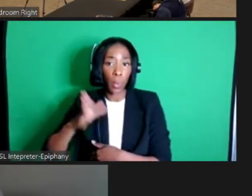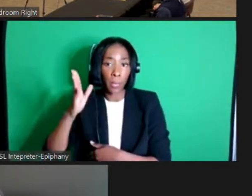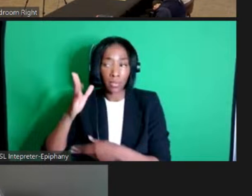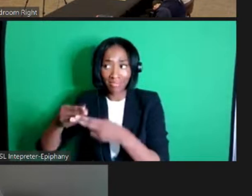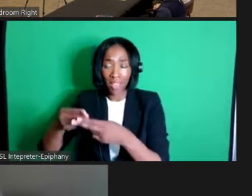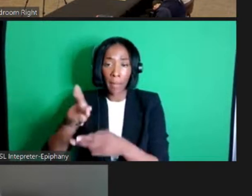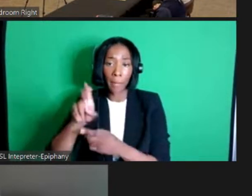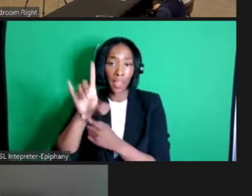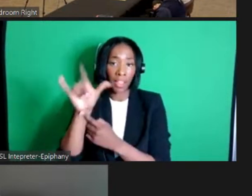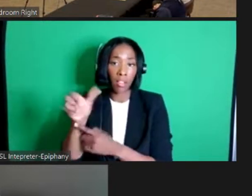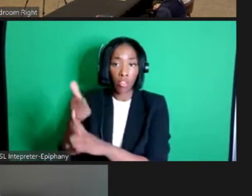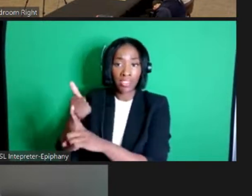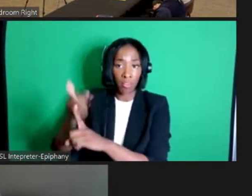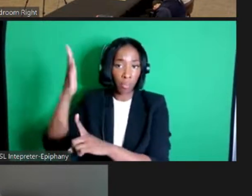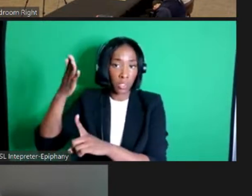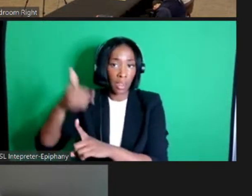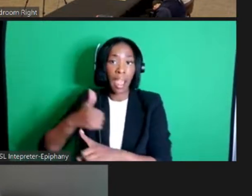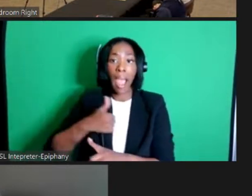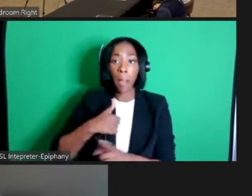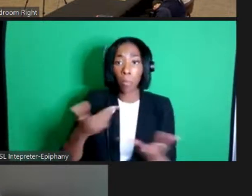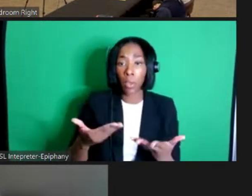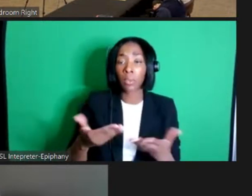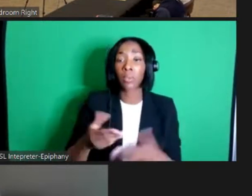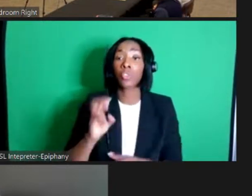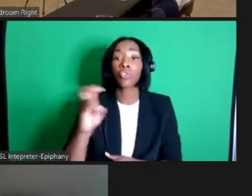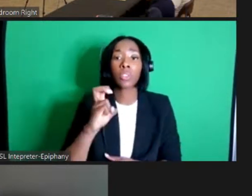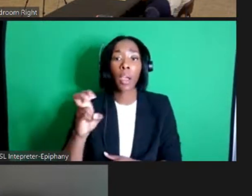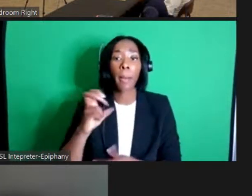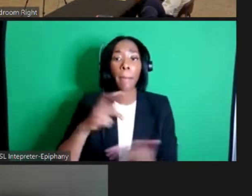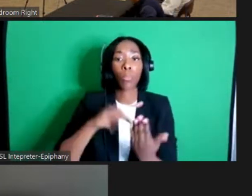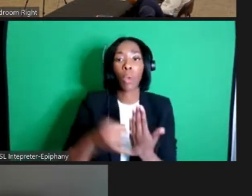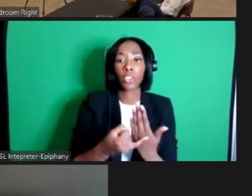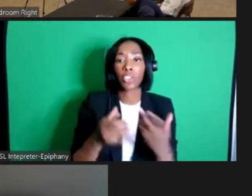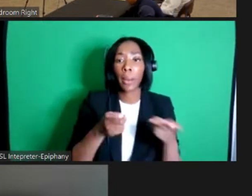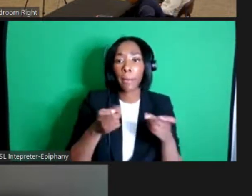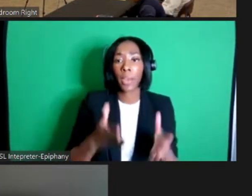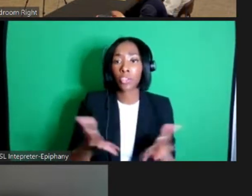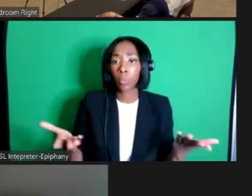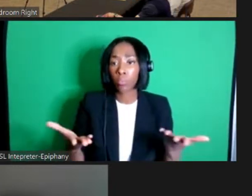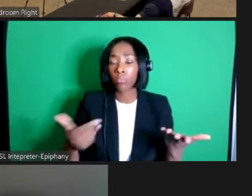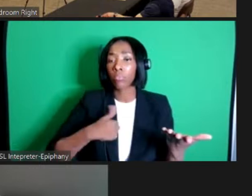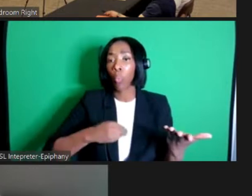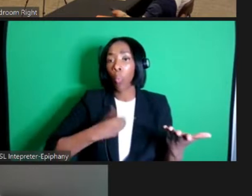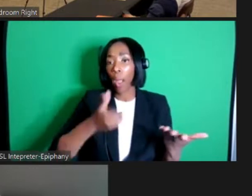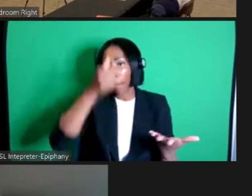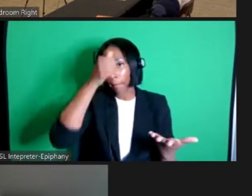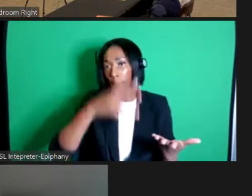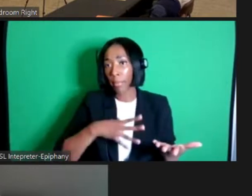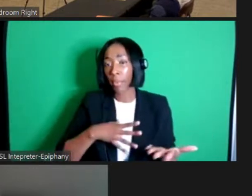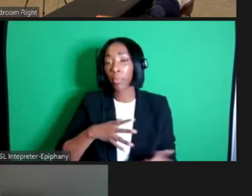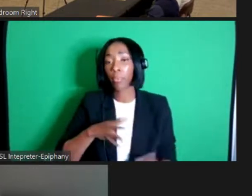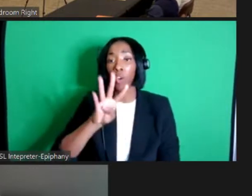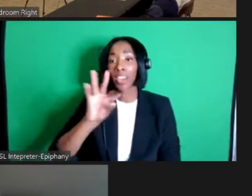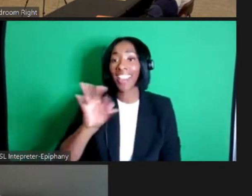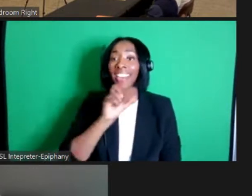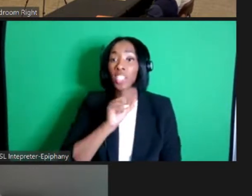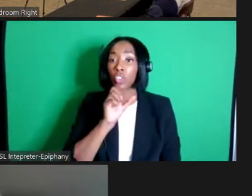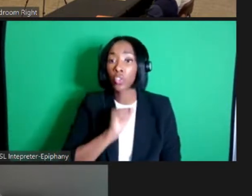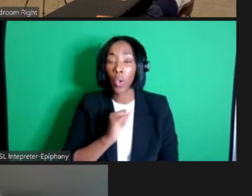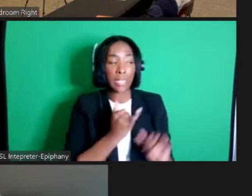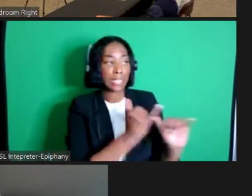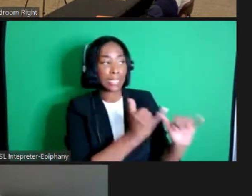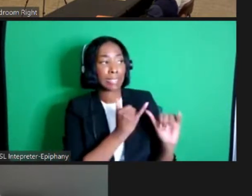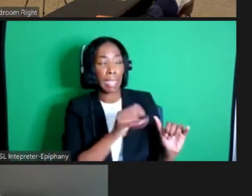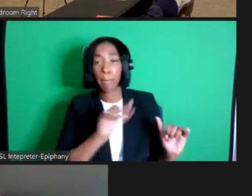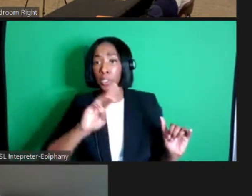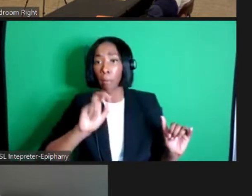but I'm Trans Systems project manager. I'm a white male, 49 years old, much like Mark, more gray